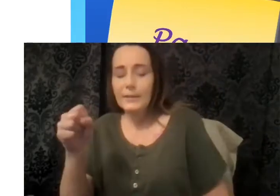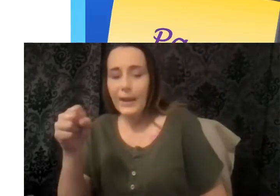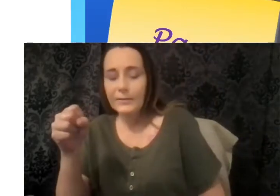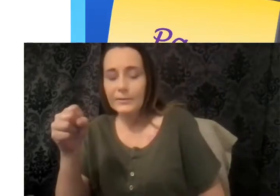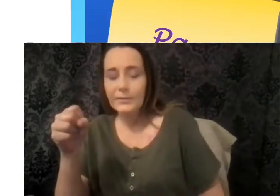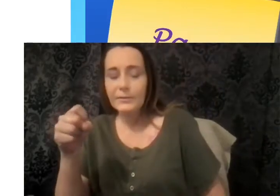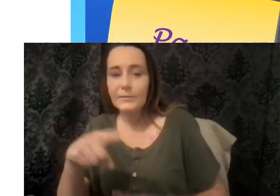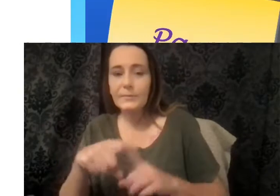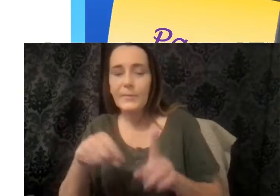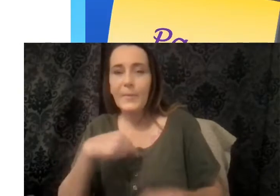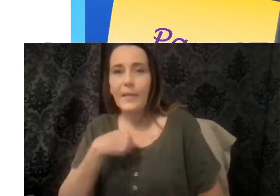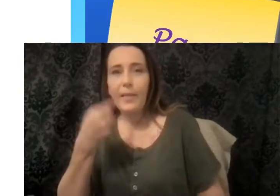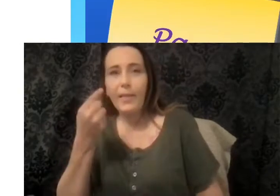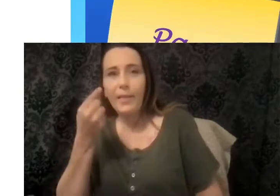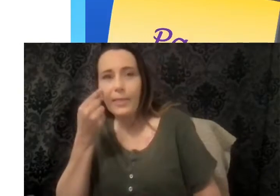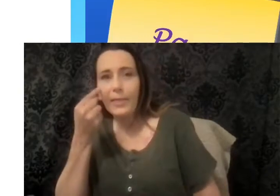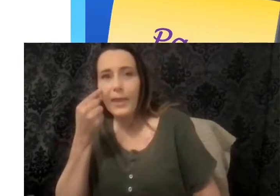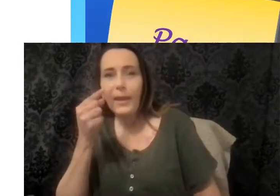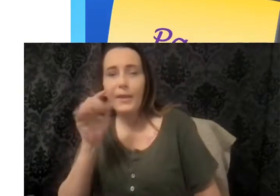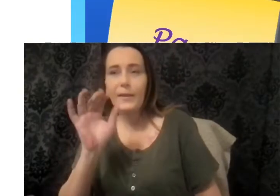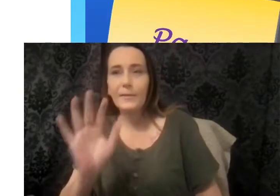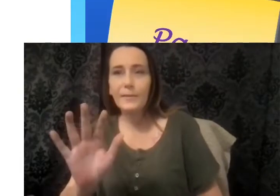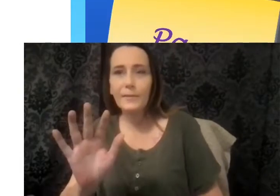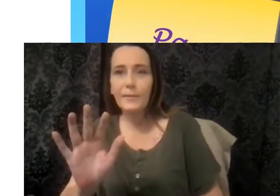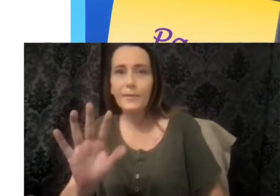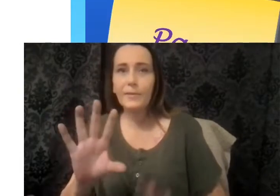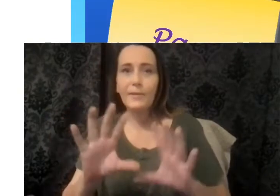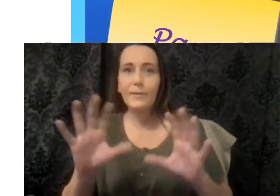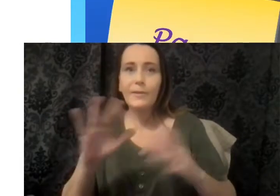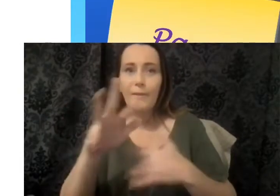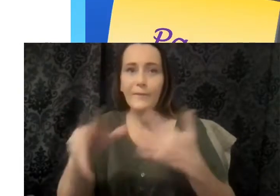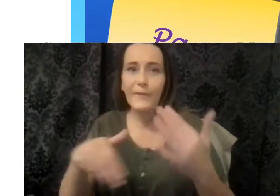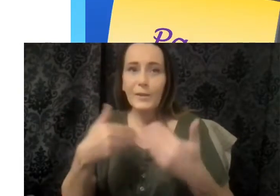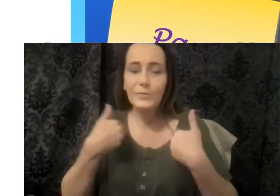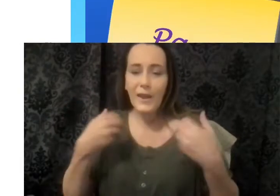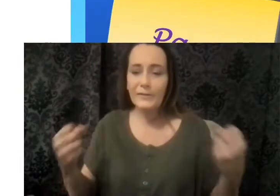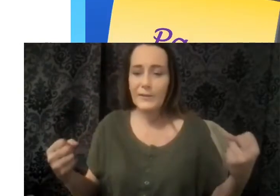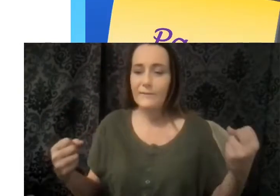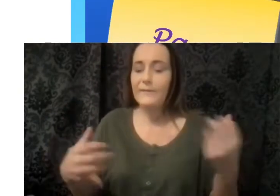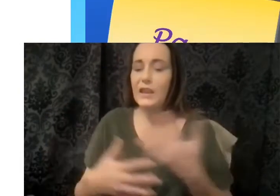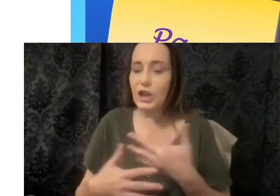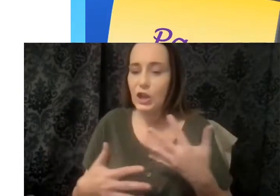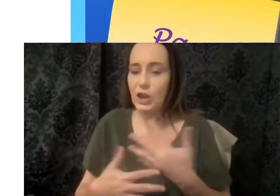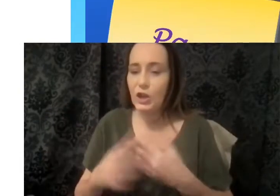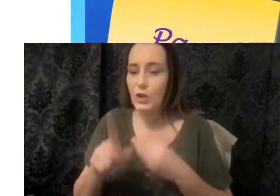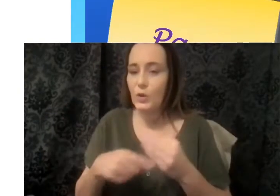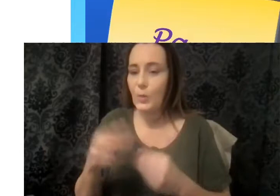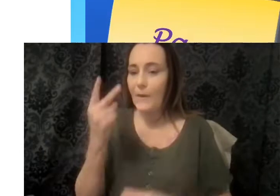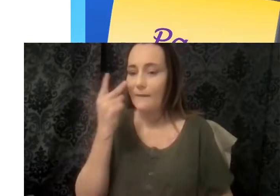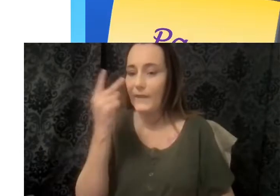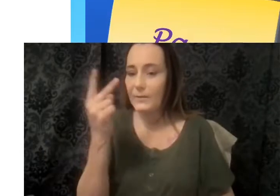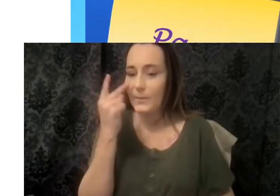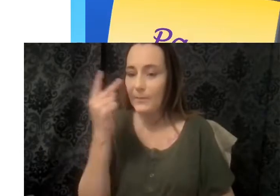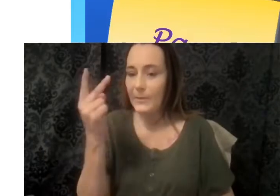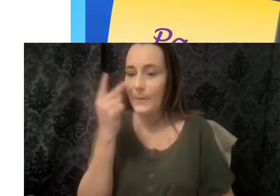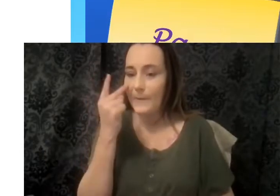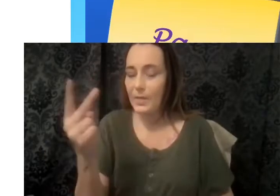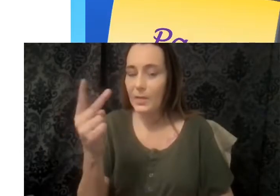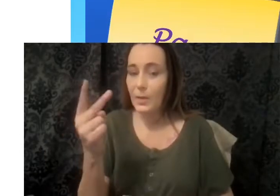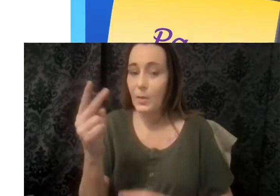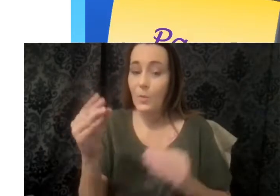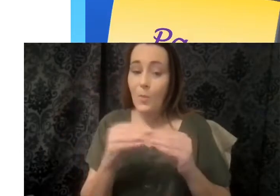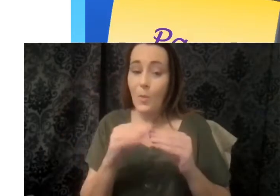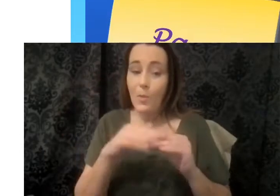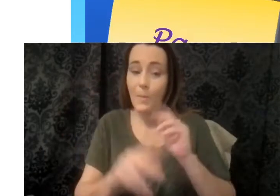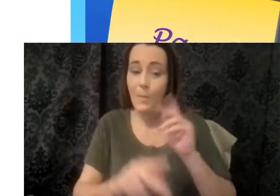think that there's a fear in the fellowship about visibility into this, and I think there's a lot more visibility than many people